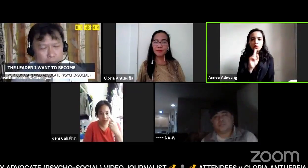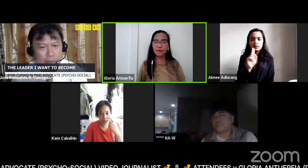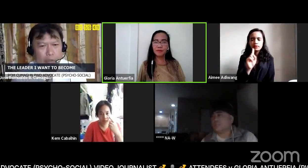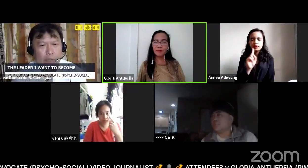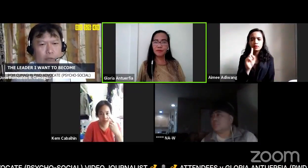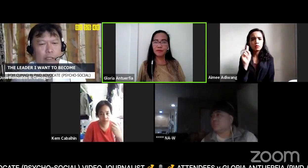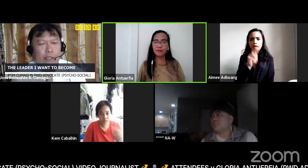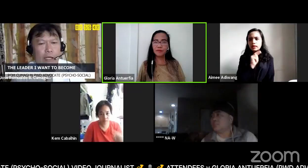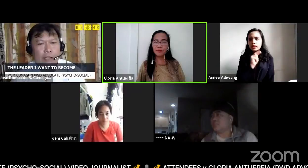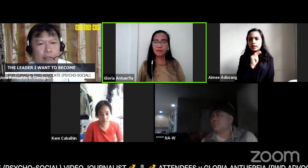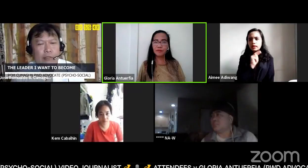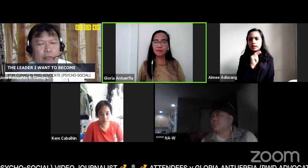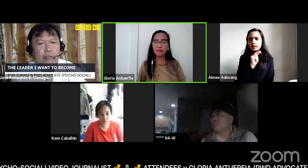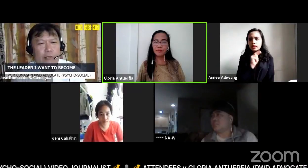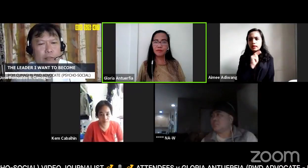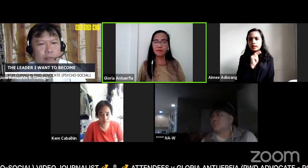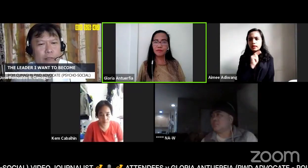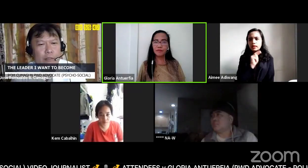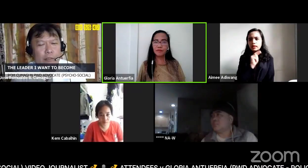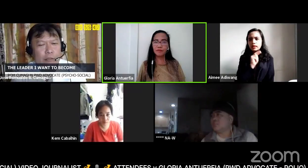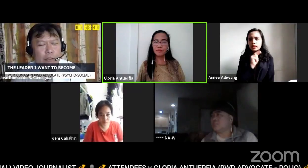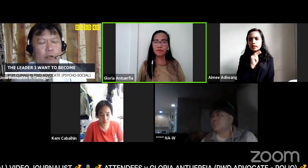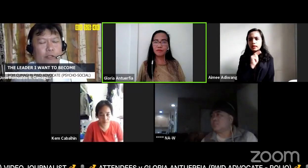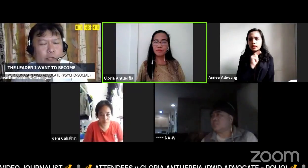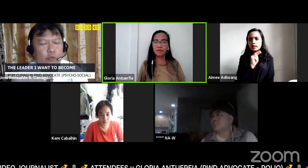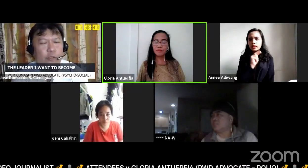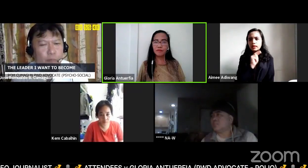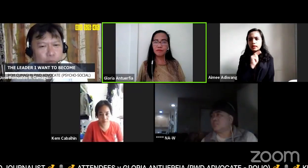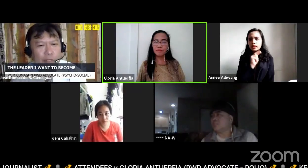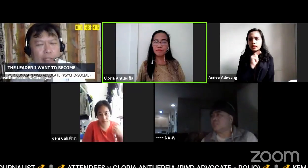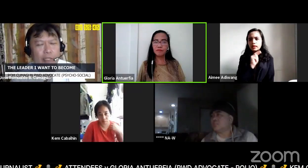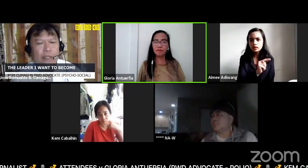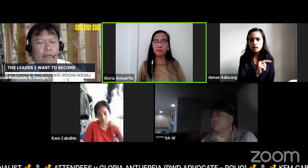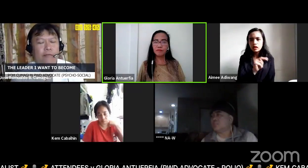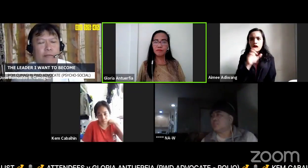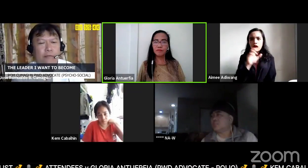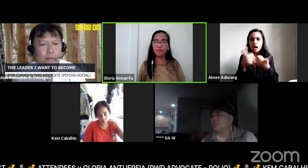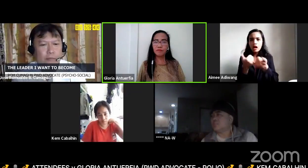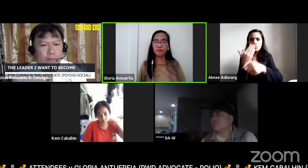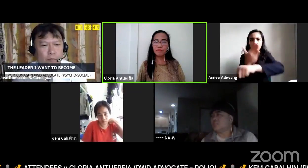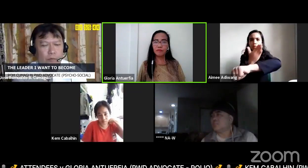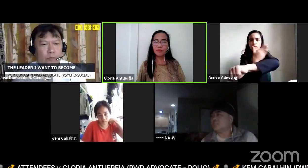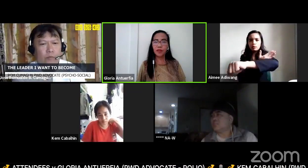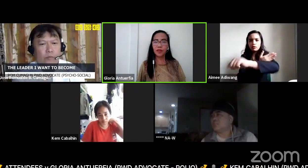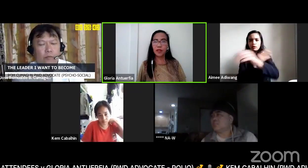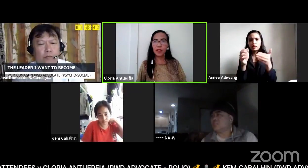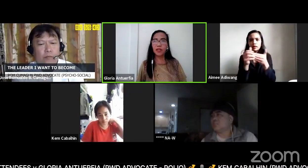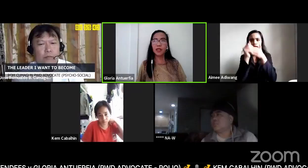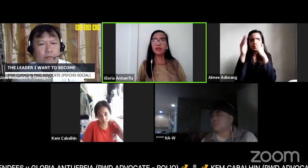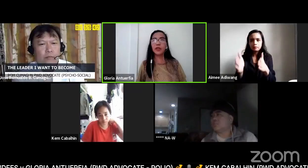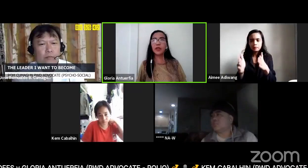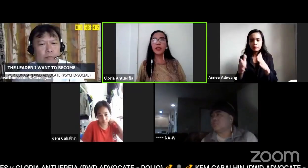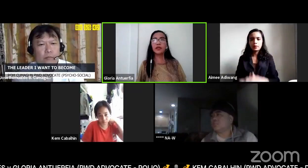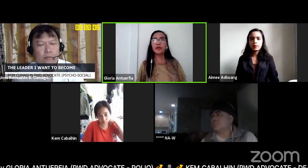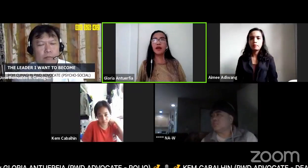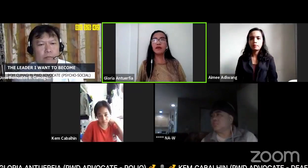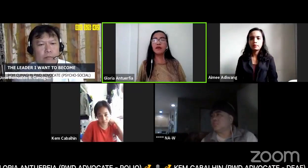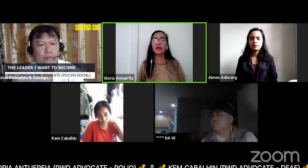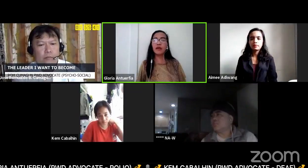do you need? What do you need in order to improve as a leader? Yes,